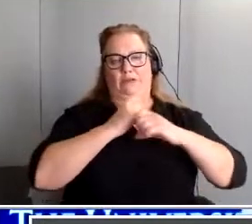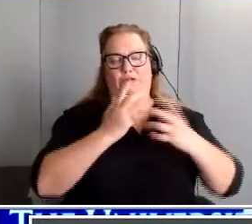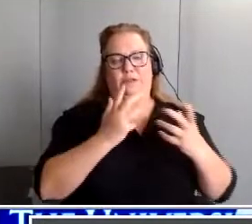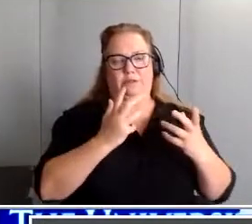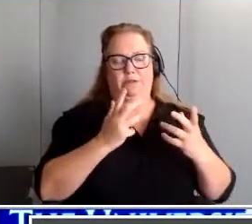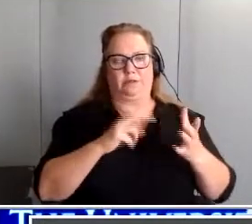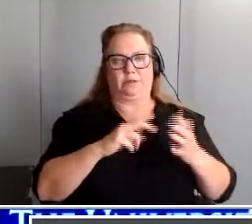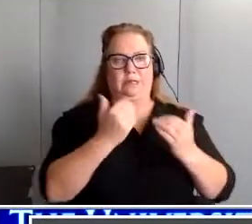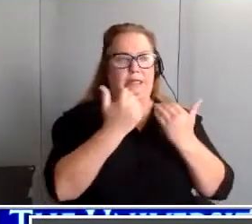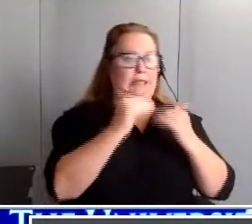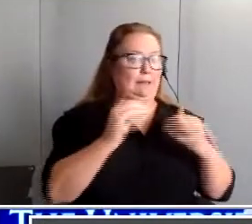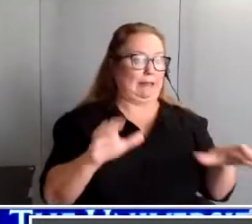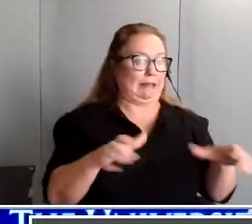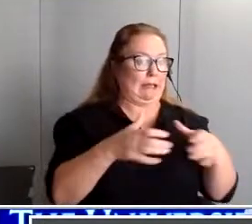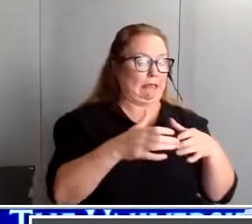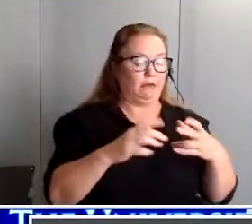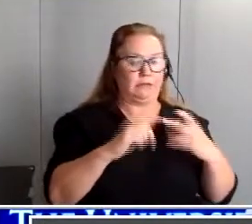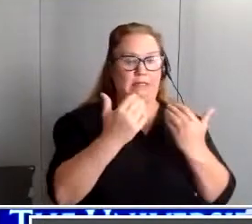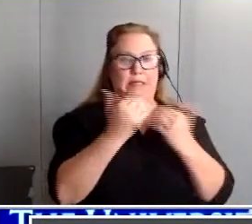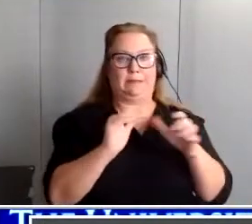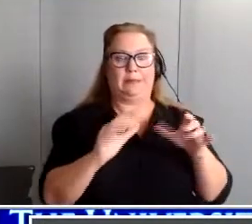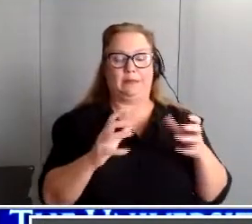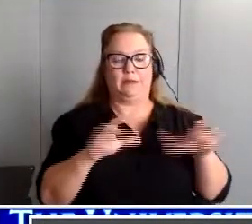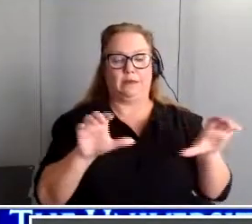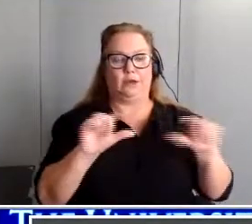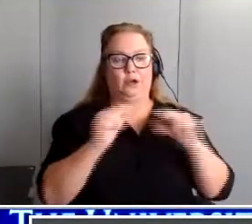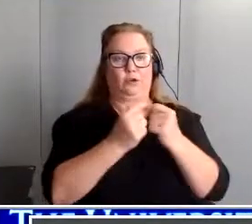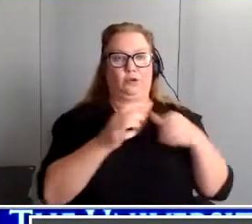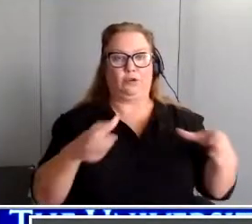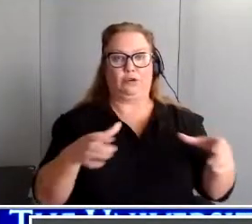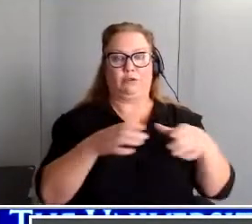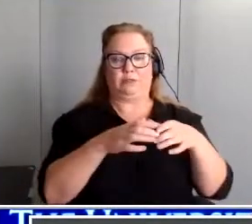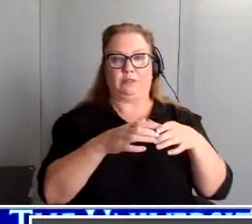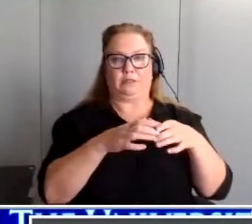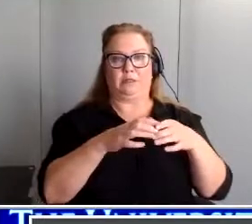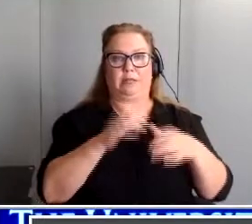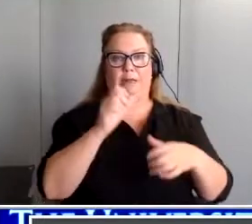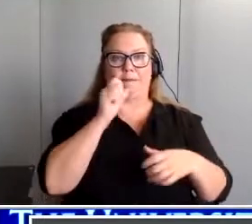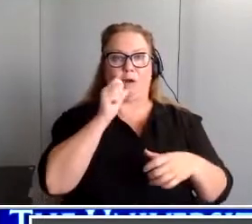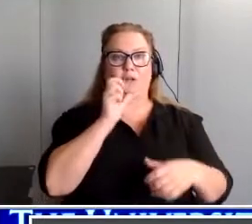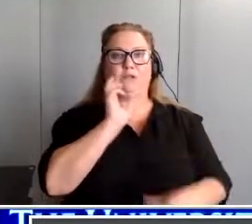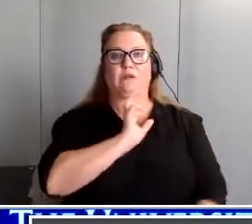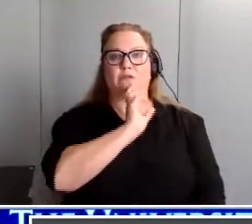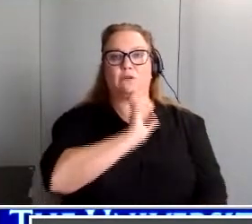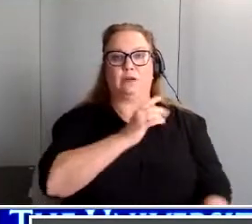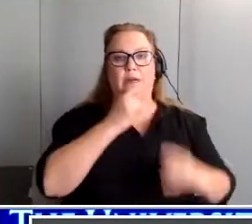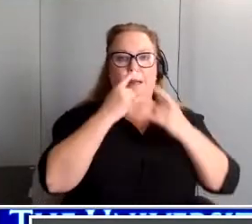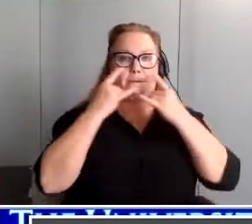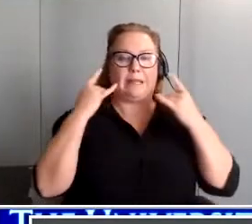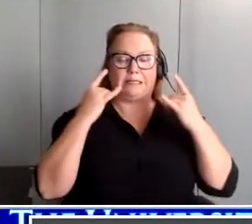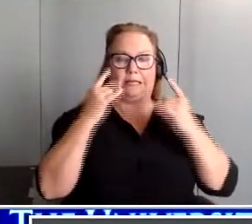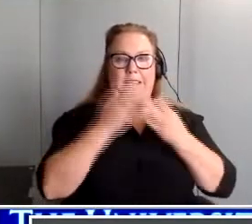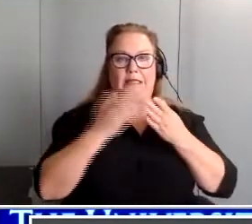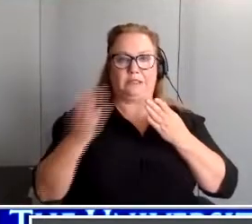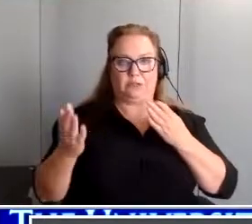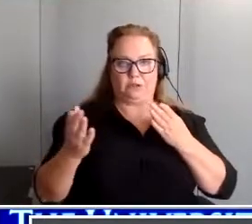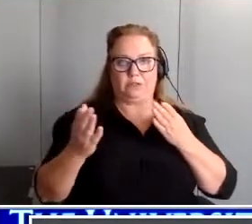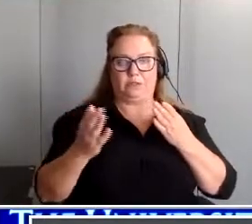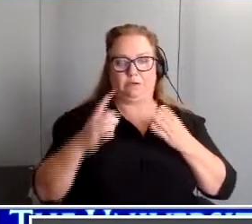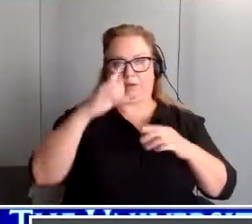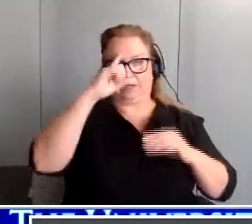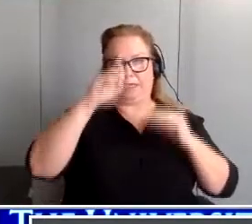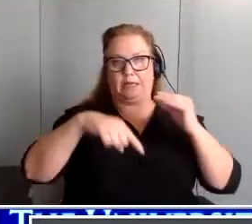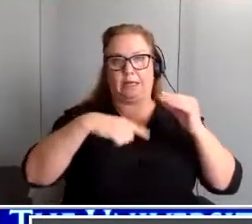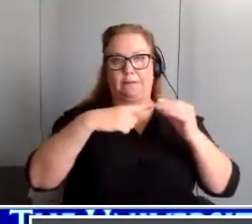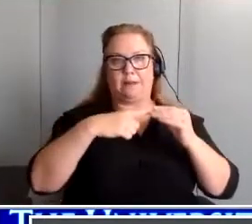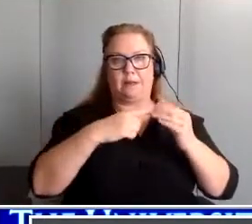limit gatherings, limit sizes of groups in certain places like bars and restaurants, masking? Those are all things that we're taking into account. But there are